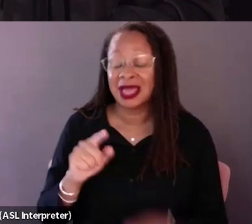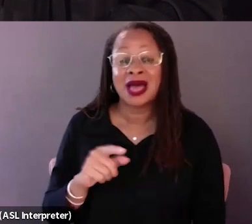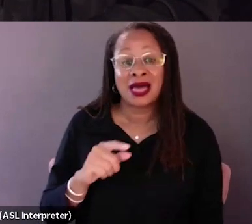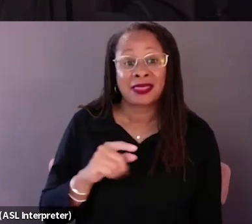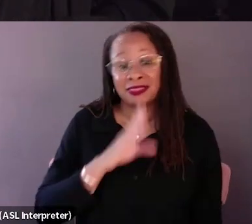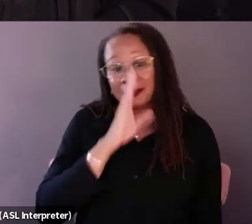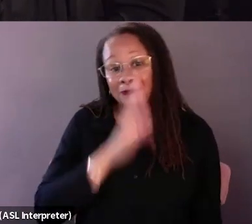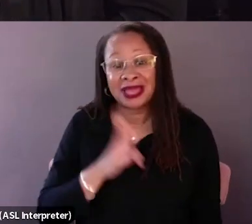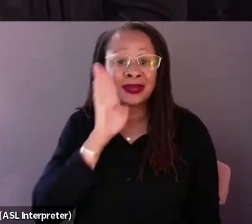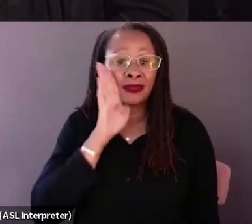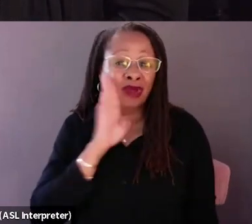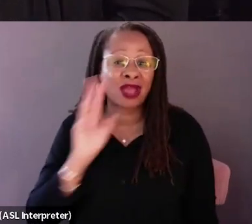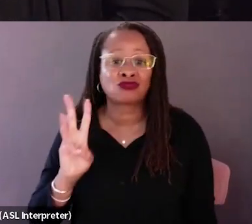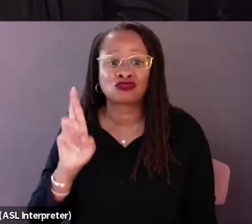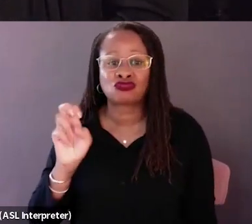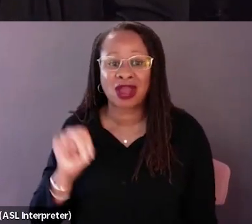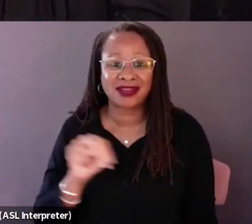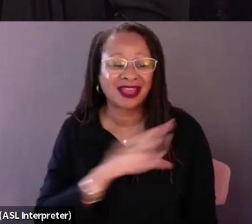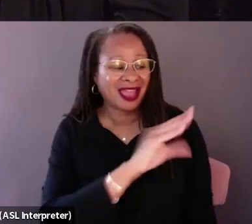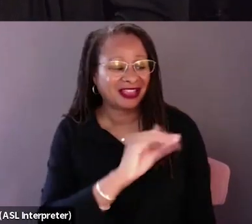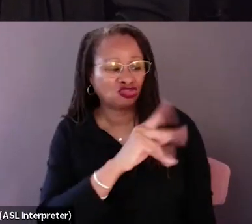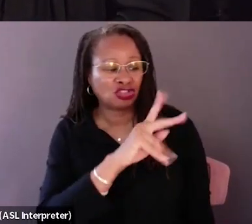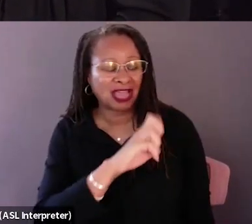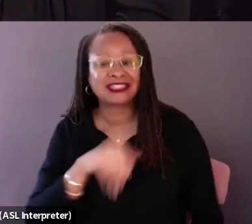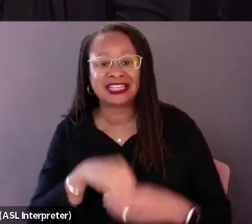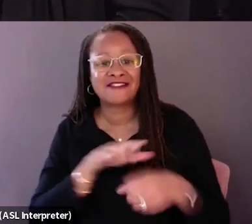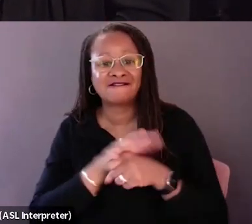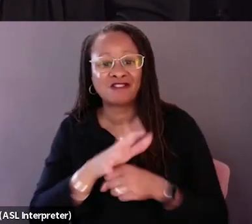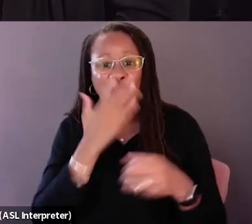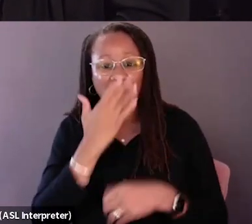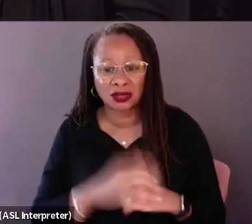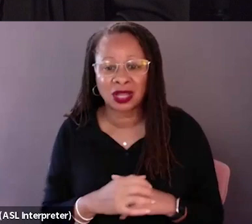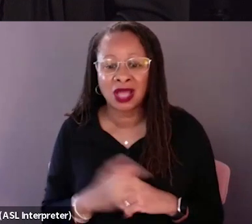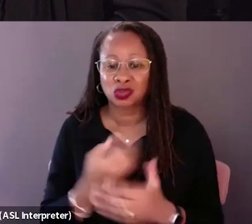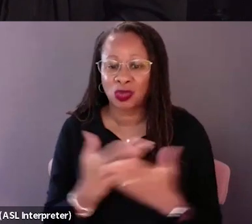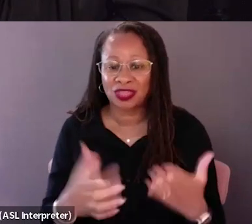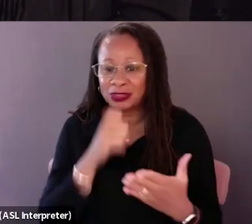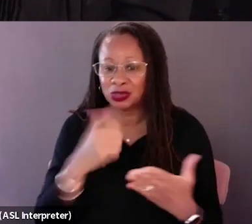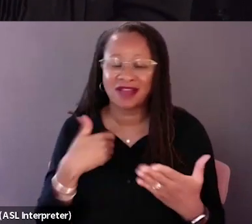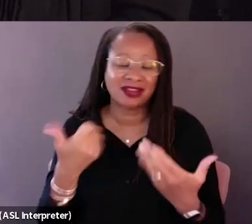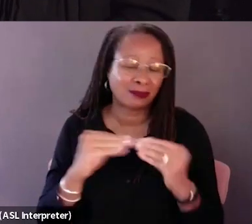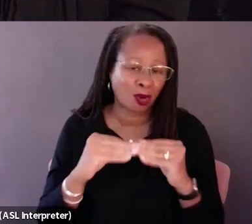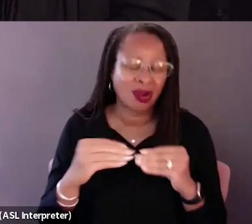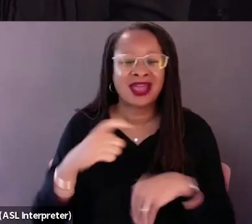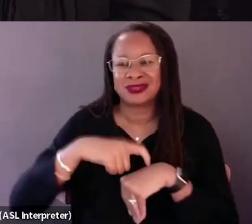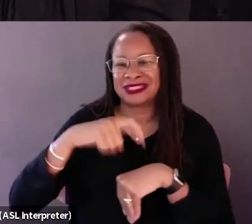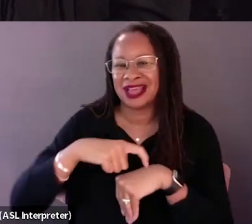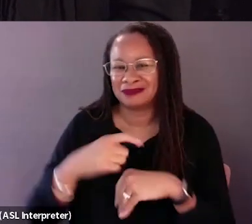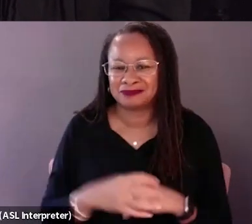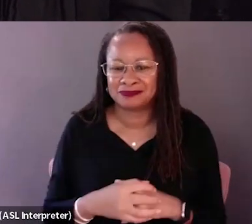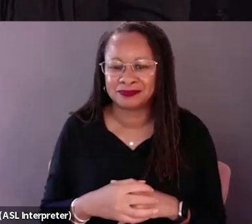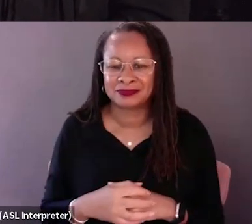full color. The one thing that we don't have anymore that it was really just for time because we were staying so long